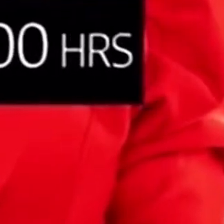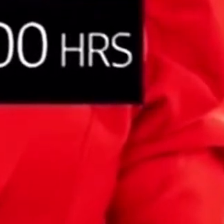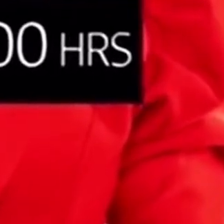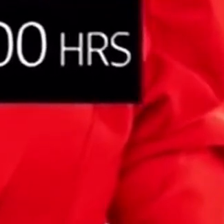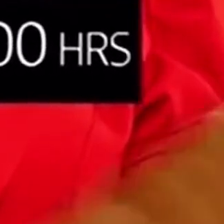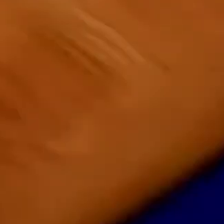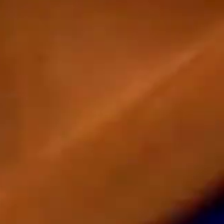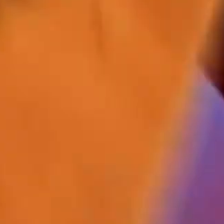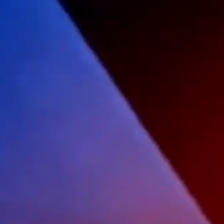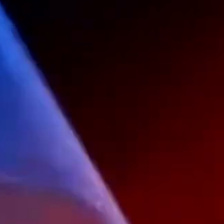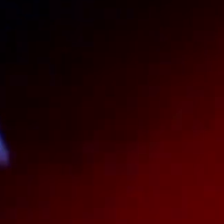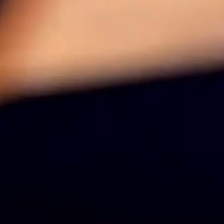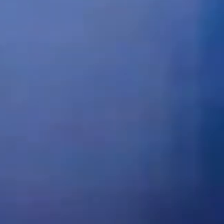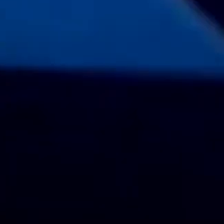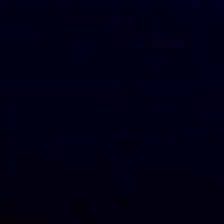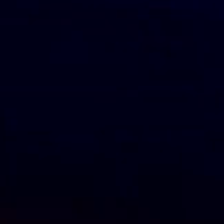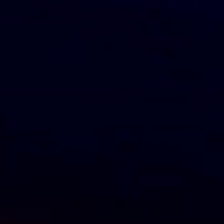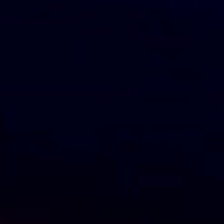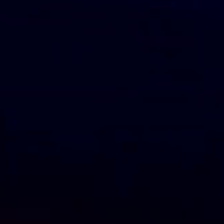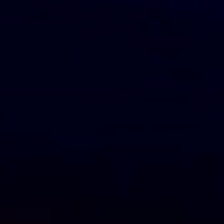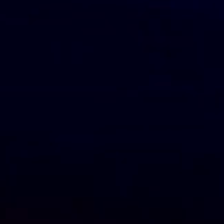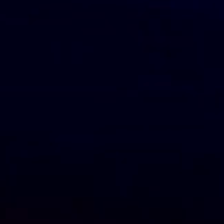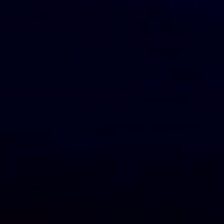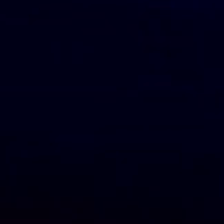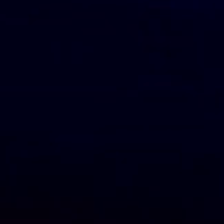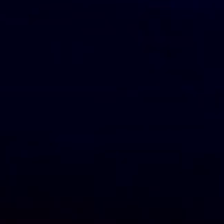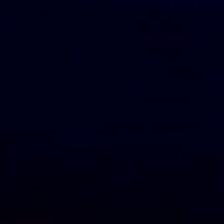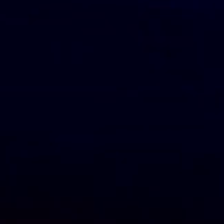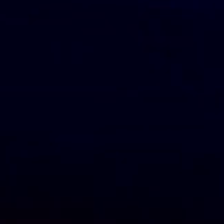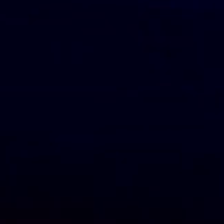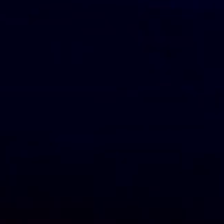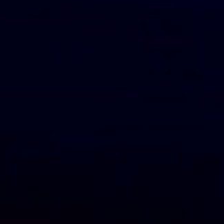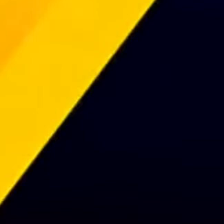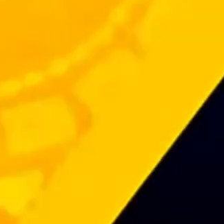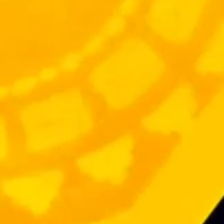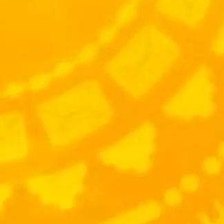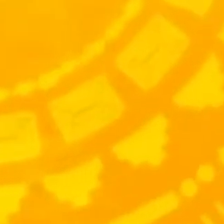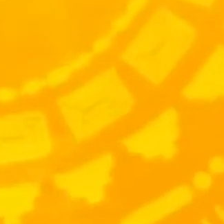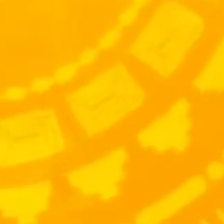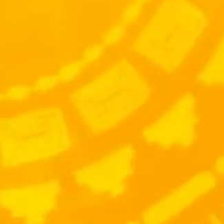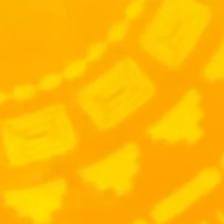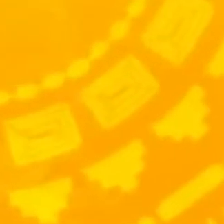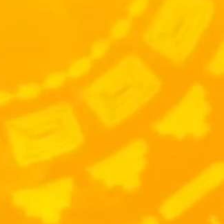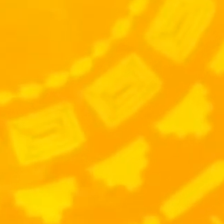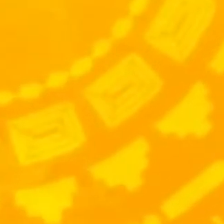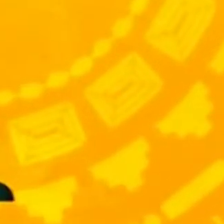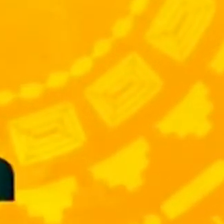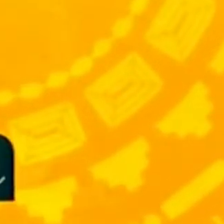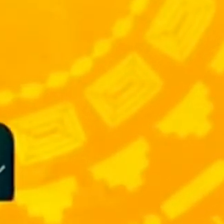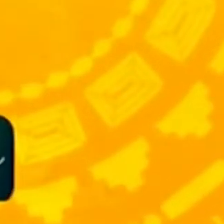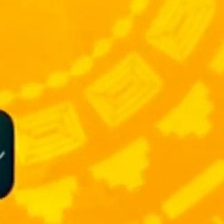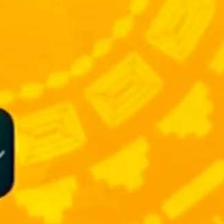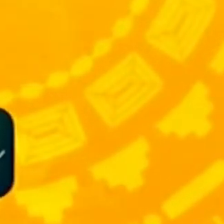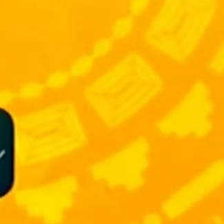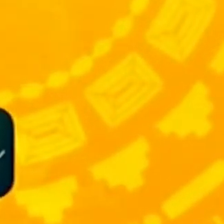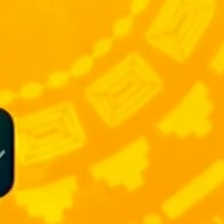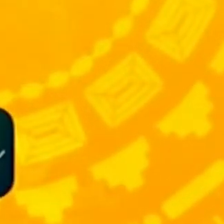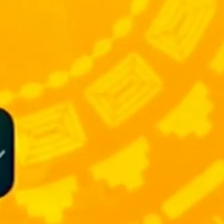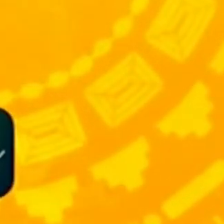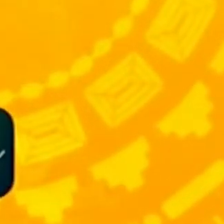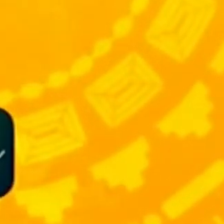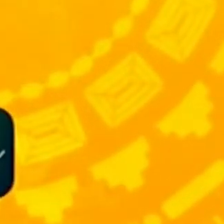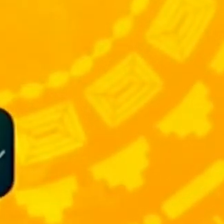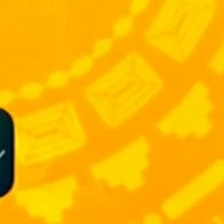industry. We've got the recipe for the best local entertainment on Zambezi Magic. Channel 162 on DSTV, Channel 5